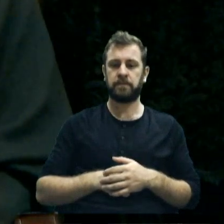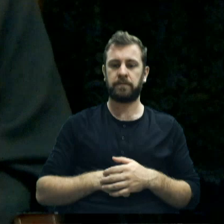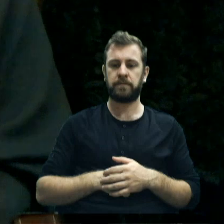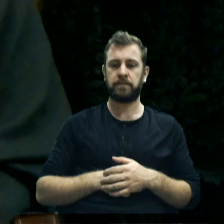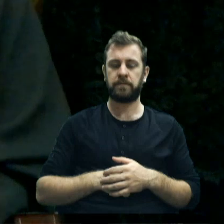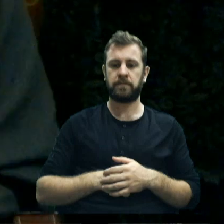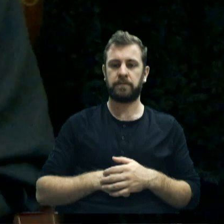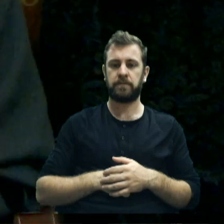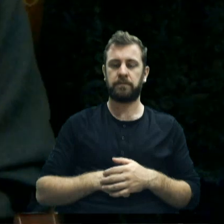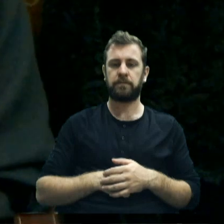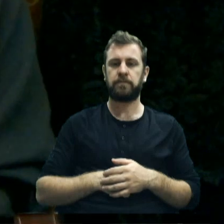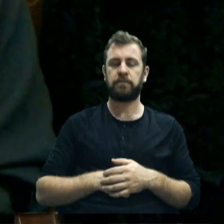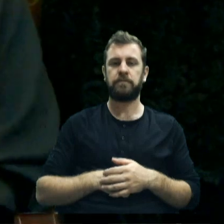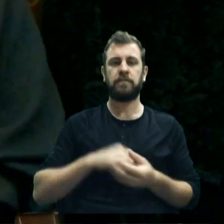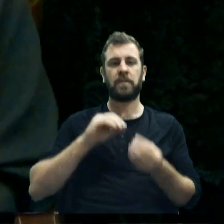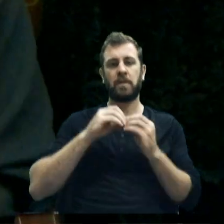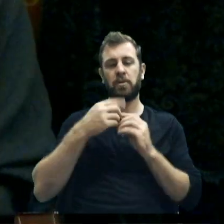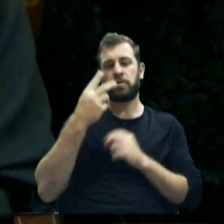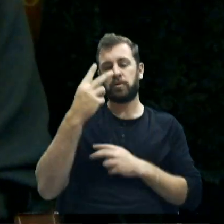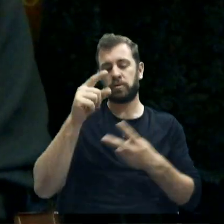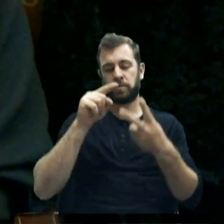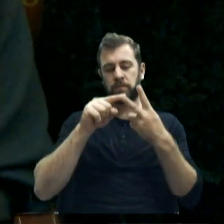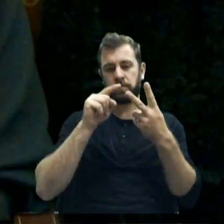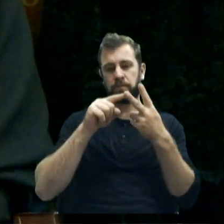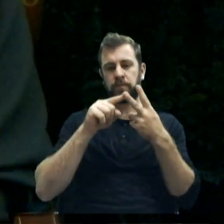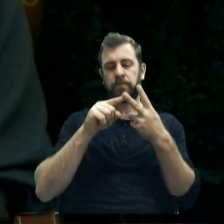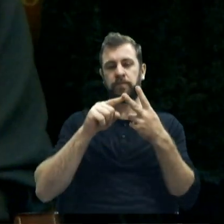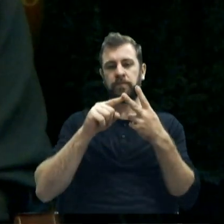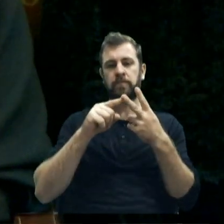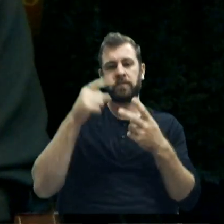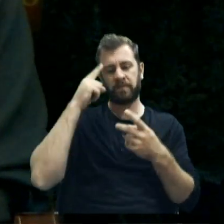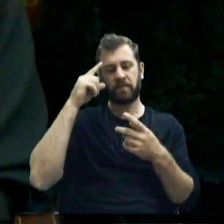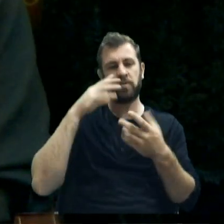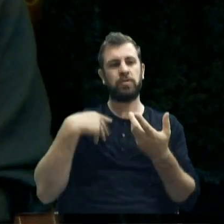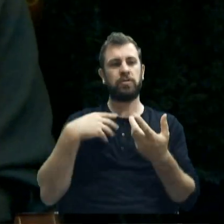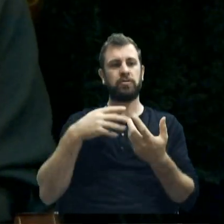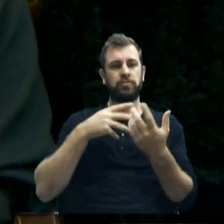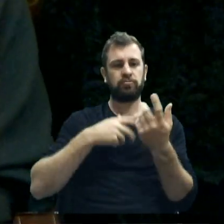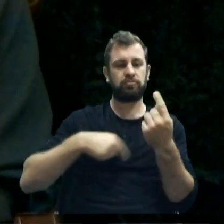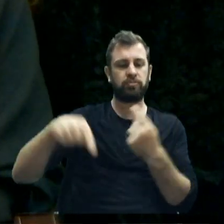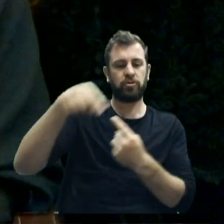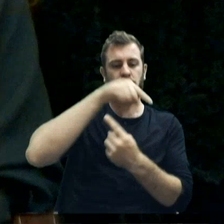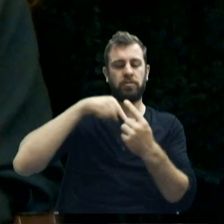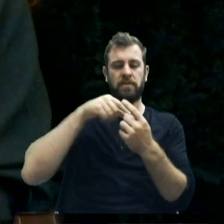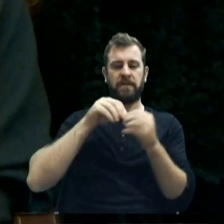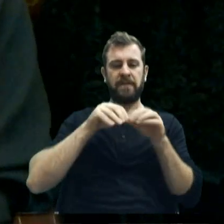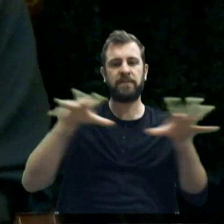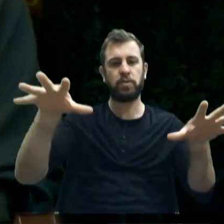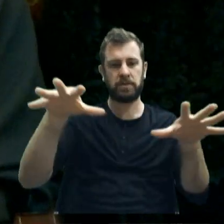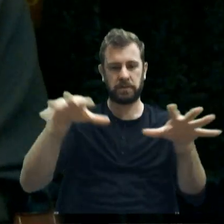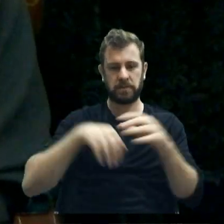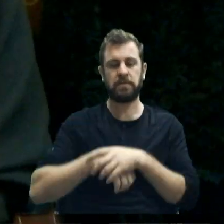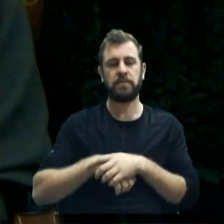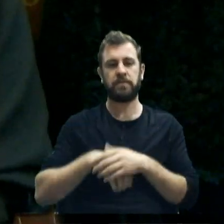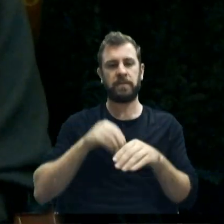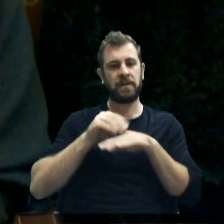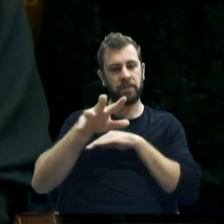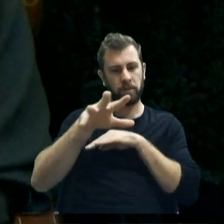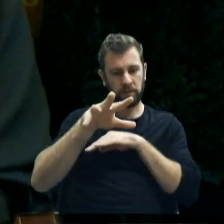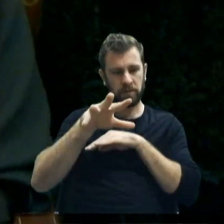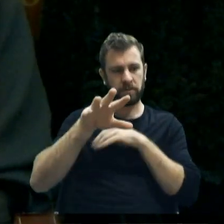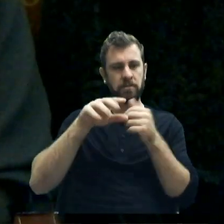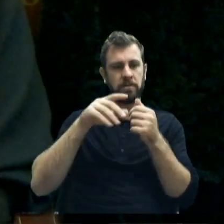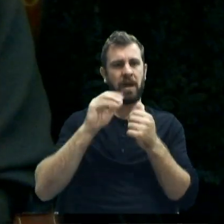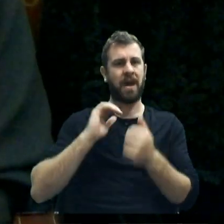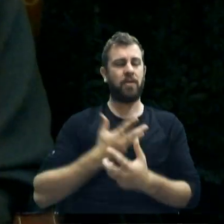Point number two about yamshi bihi finnas is a circle of influence. And the circle of influence is that circle in